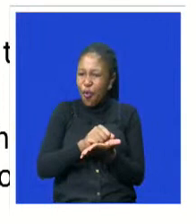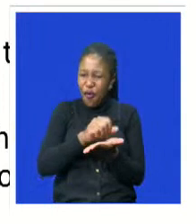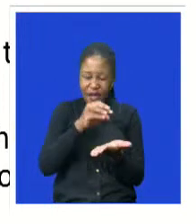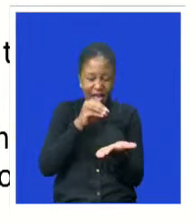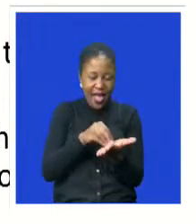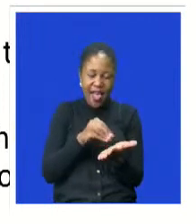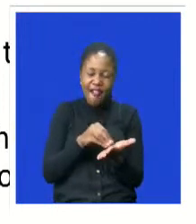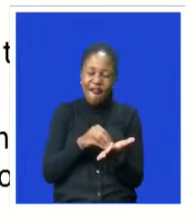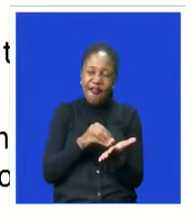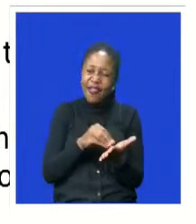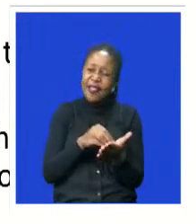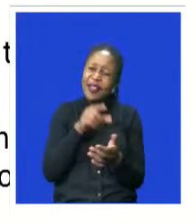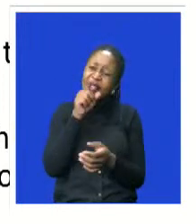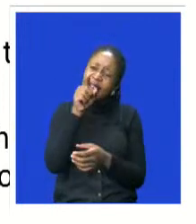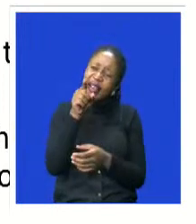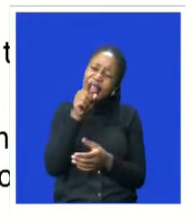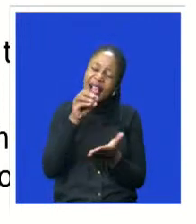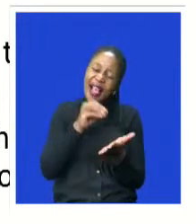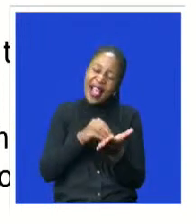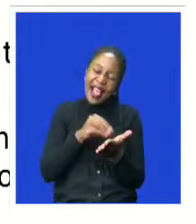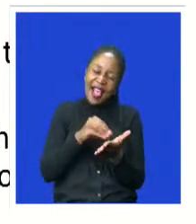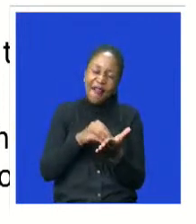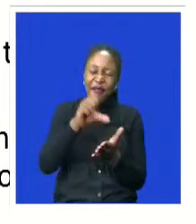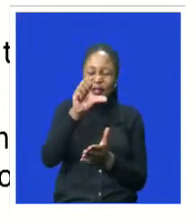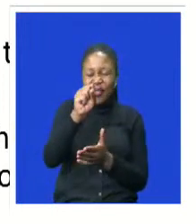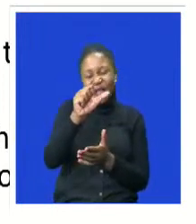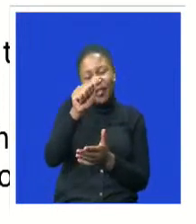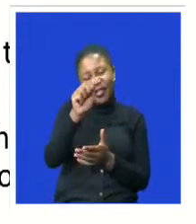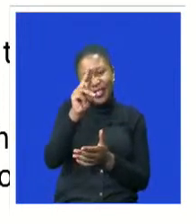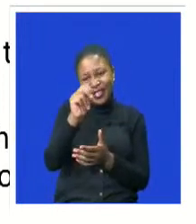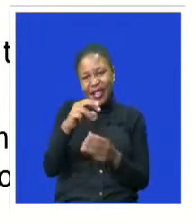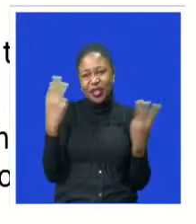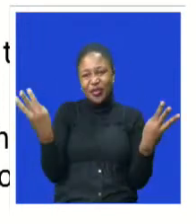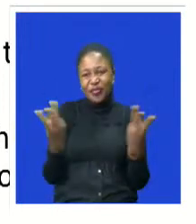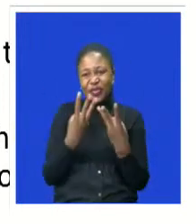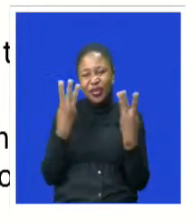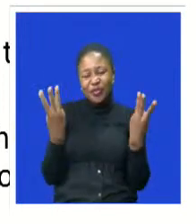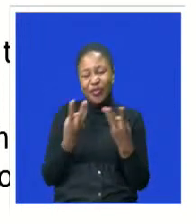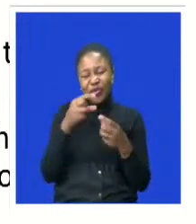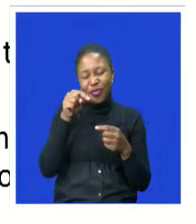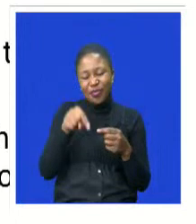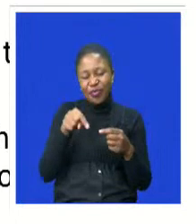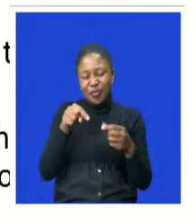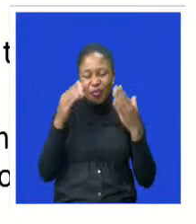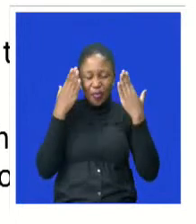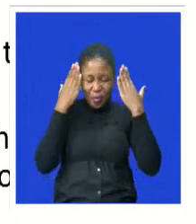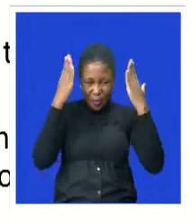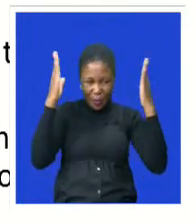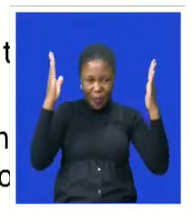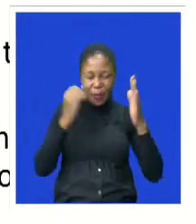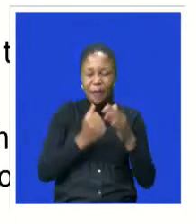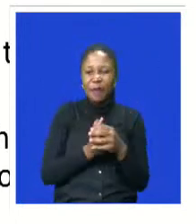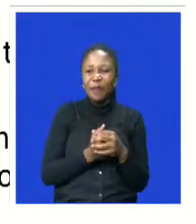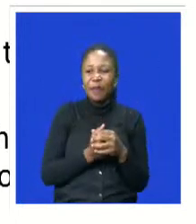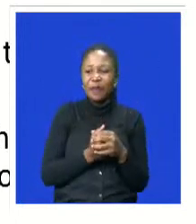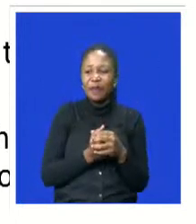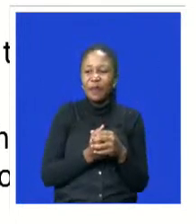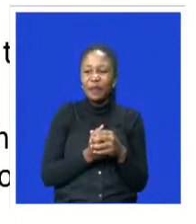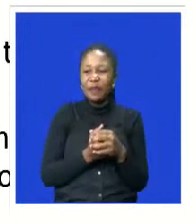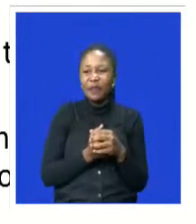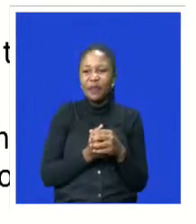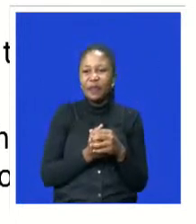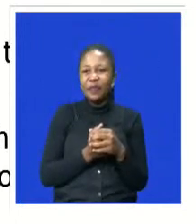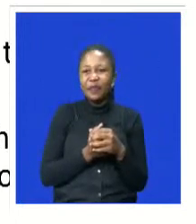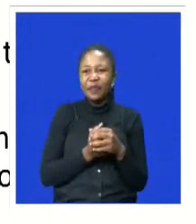the San people in Eswatini. As I have said that this place is found in the Hoho region and